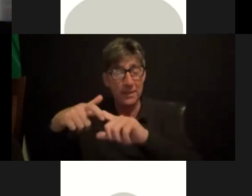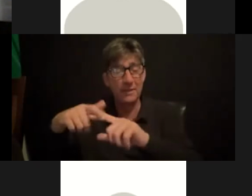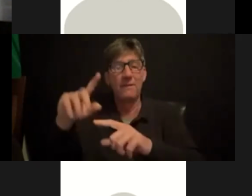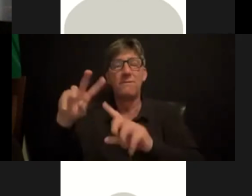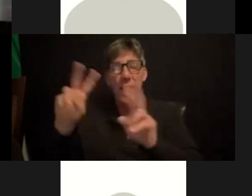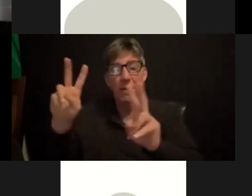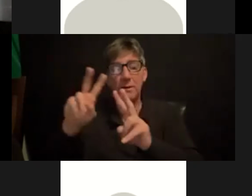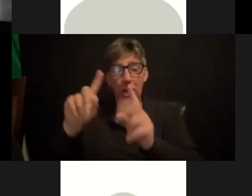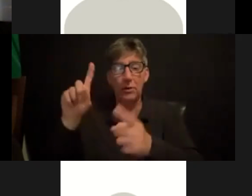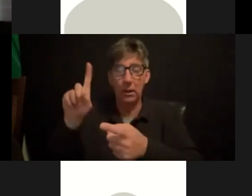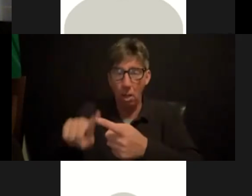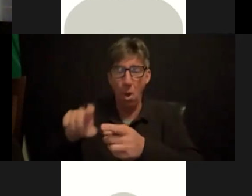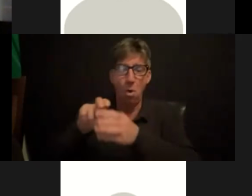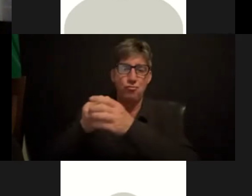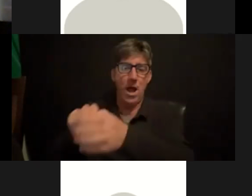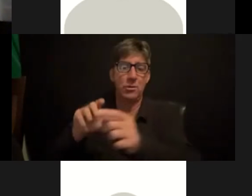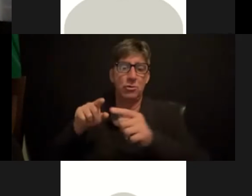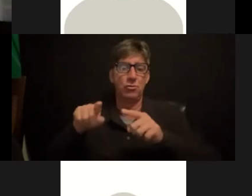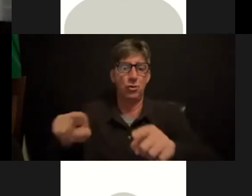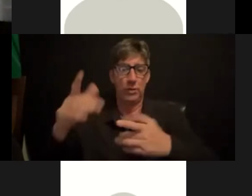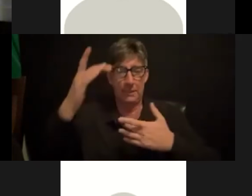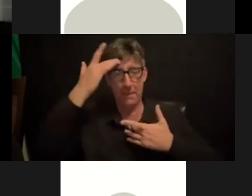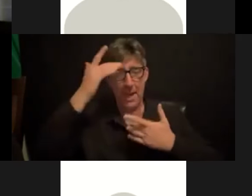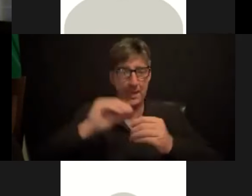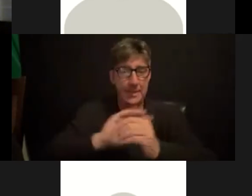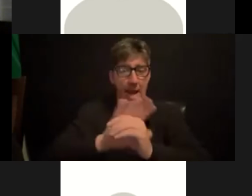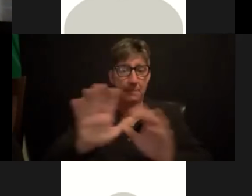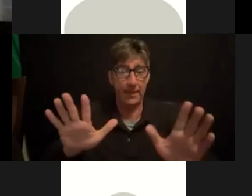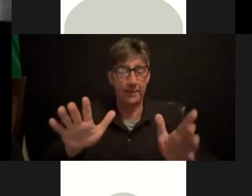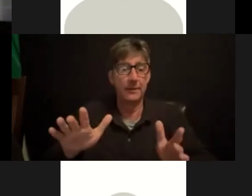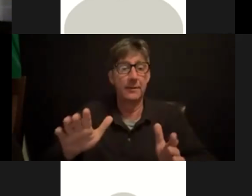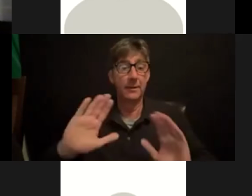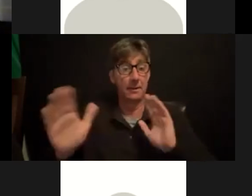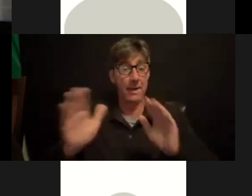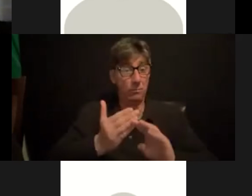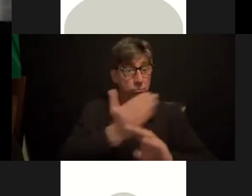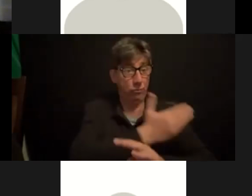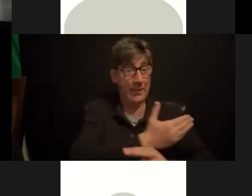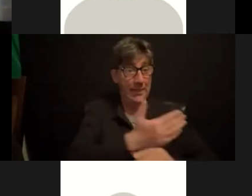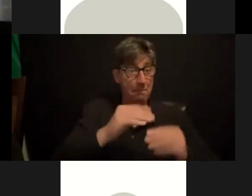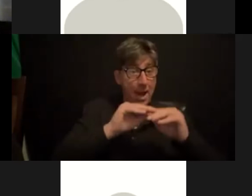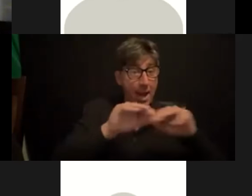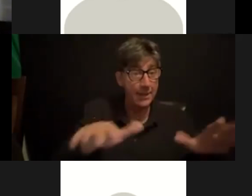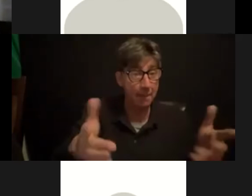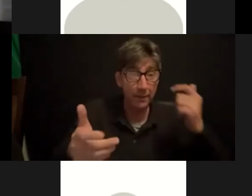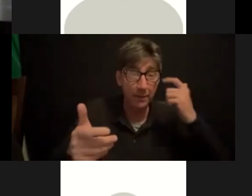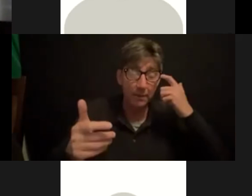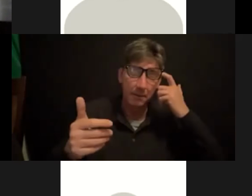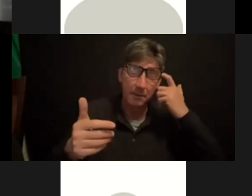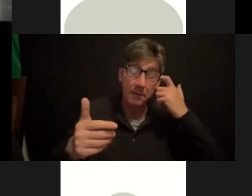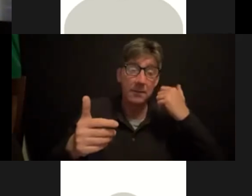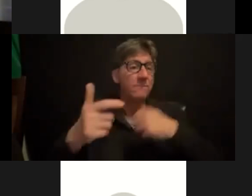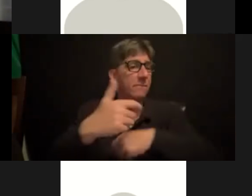the pandemic, especially versus pre-pandemic. But trying to understand if there were trips to be restored, what times of